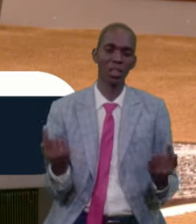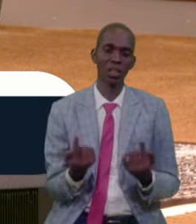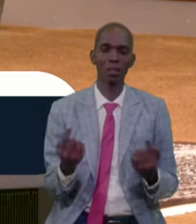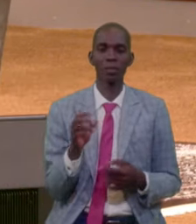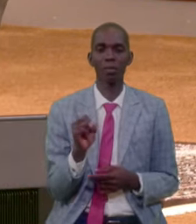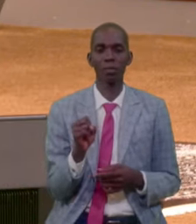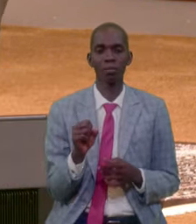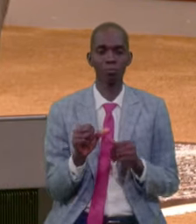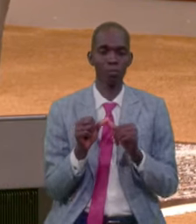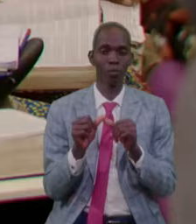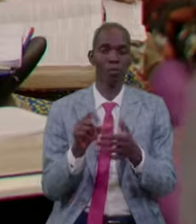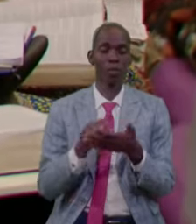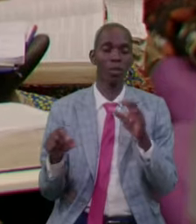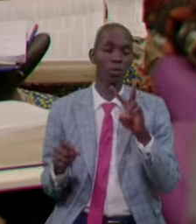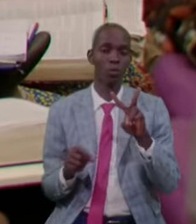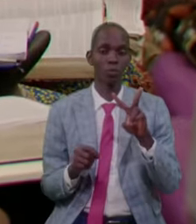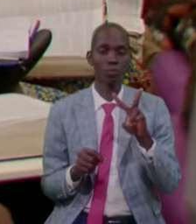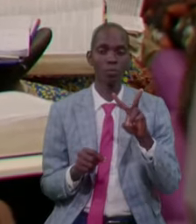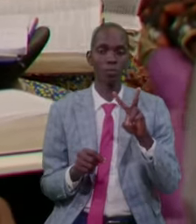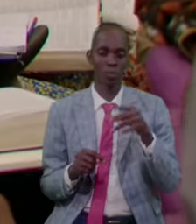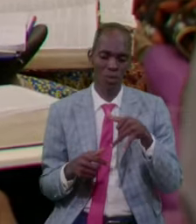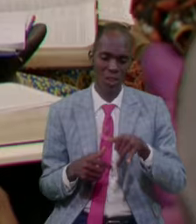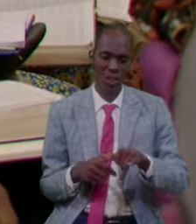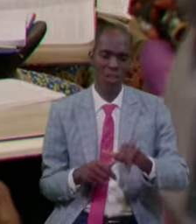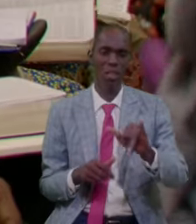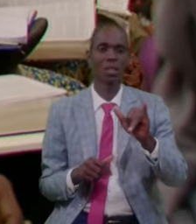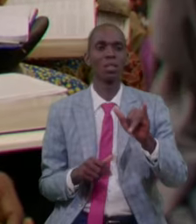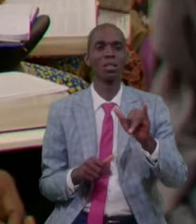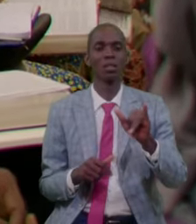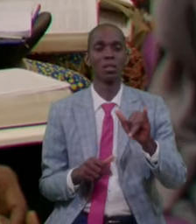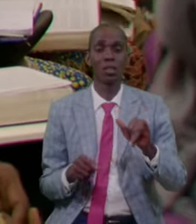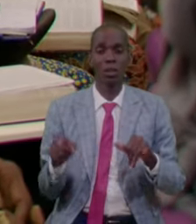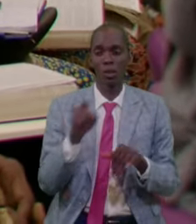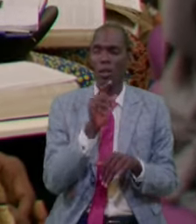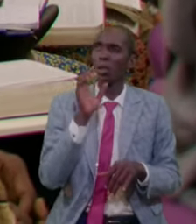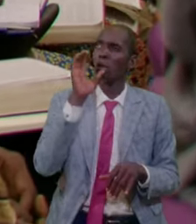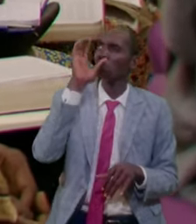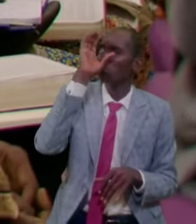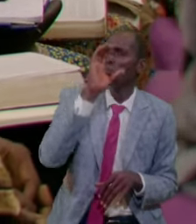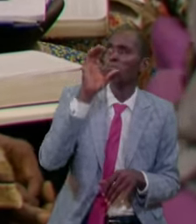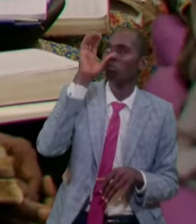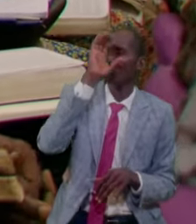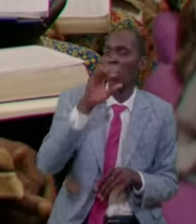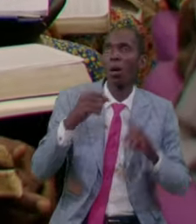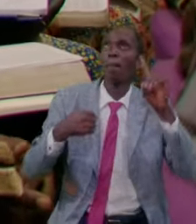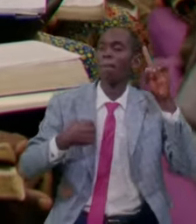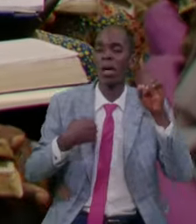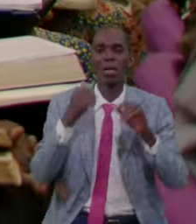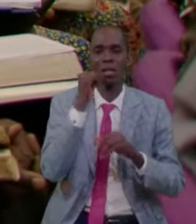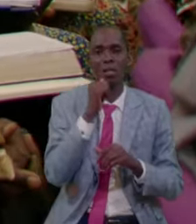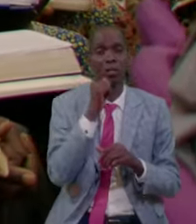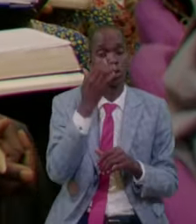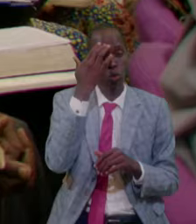In verse 2, yet they seek me daily. Do you know the people that go to